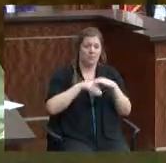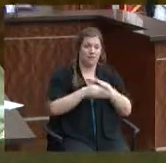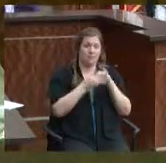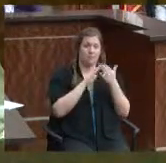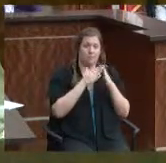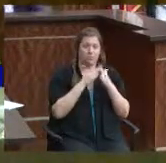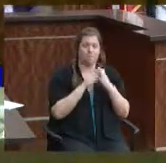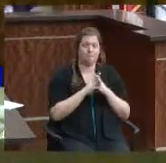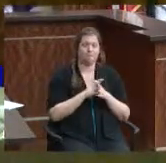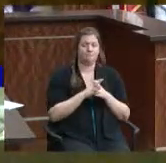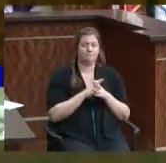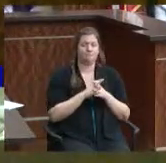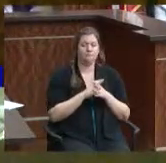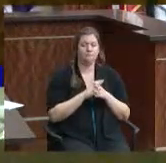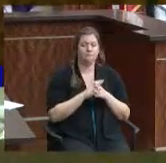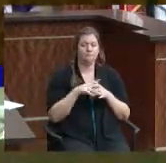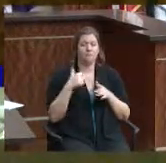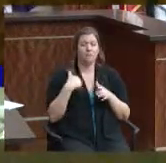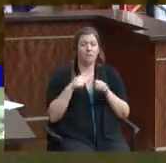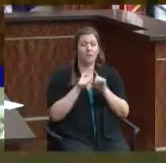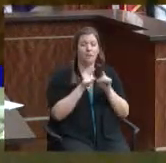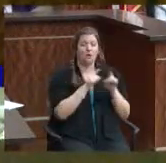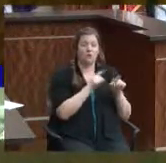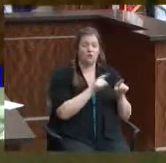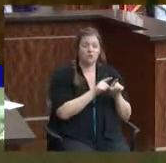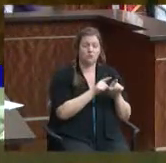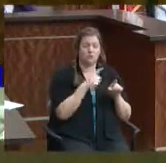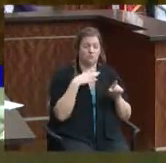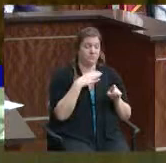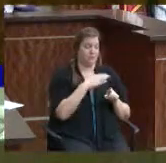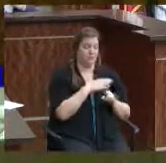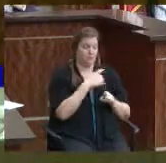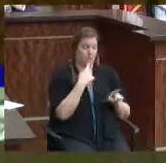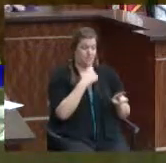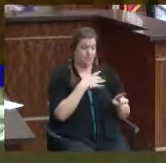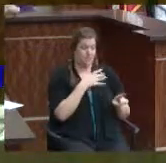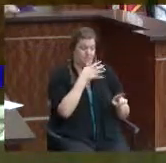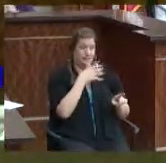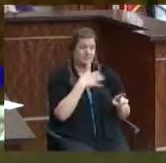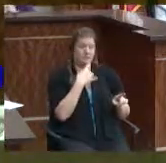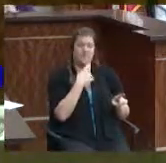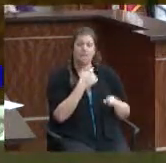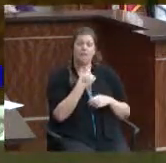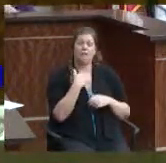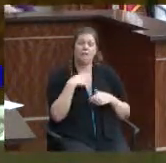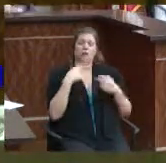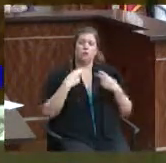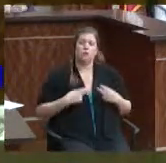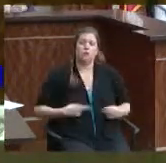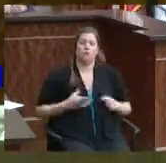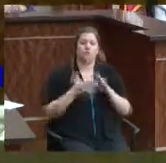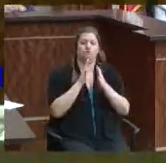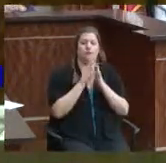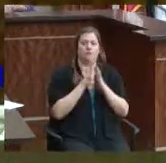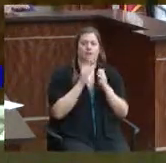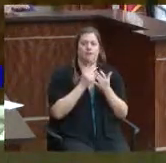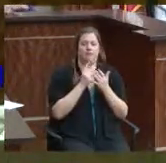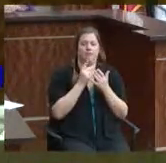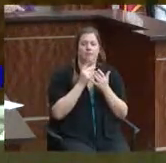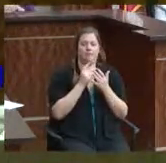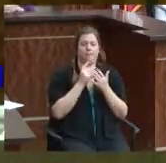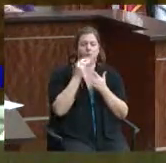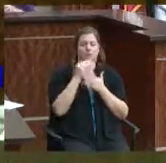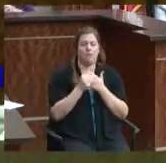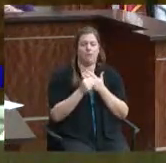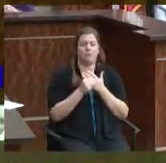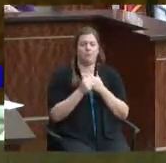community. I also, as Councilwoman Nicholas mentioned, attended the Human Trafficking Forum.